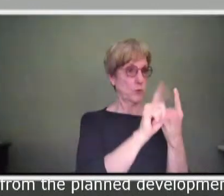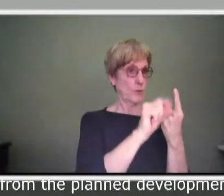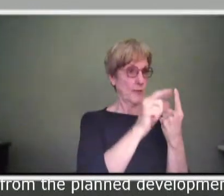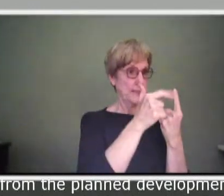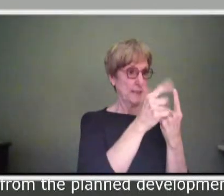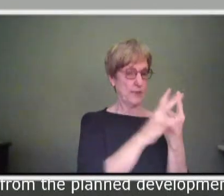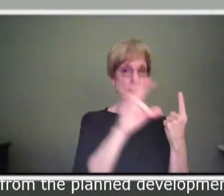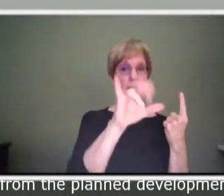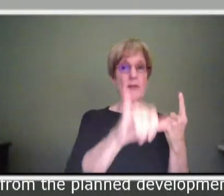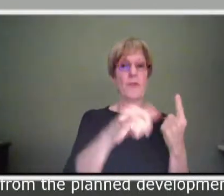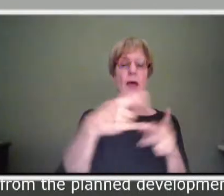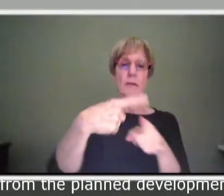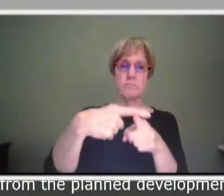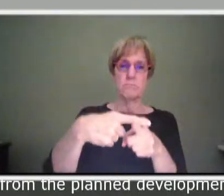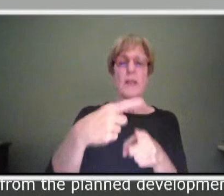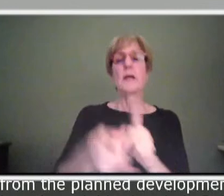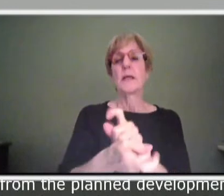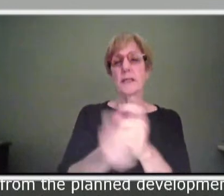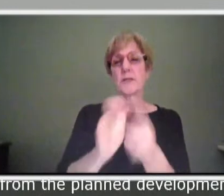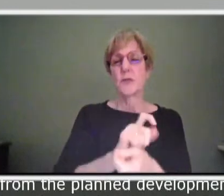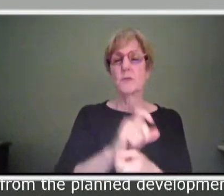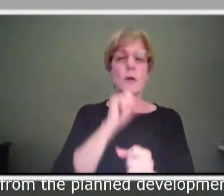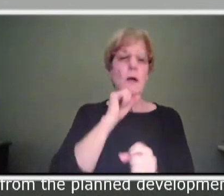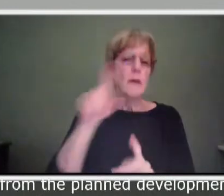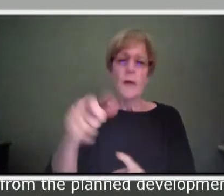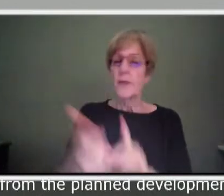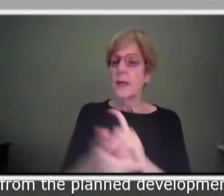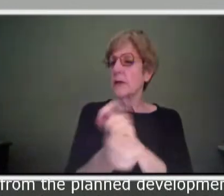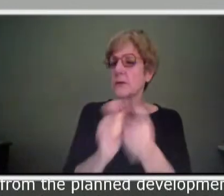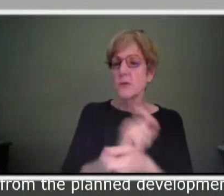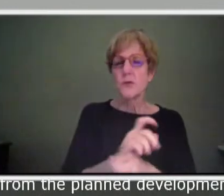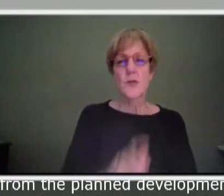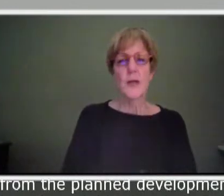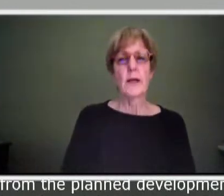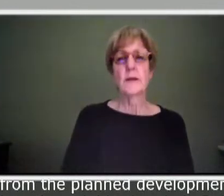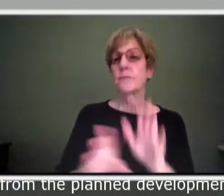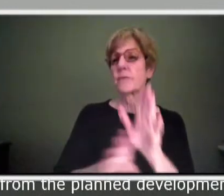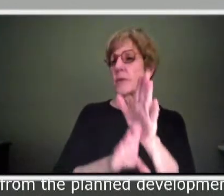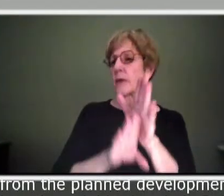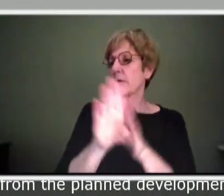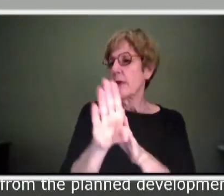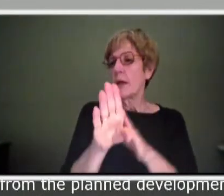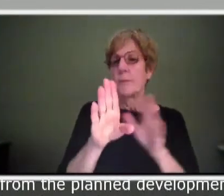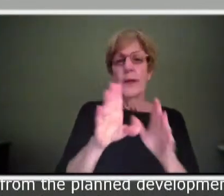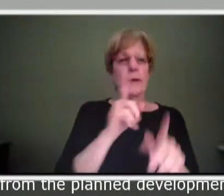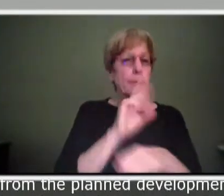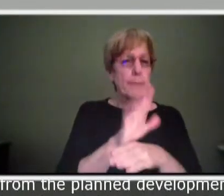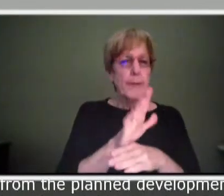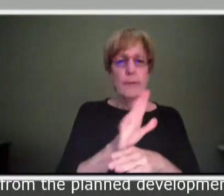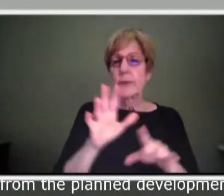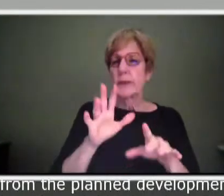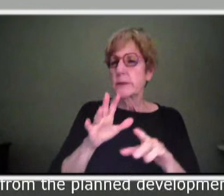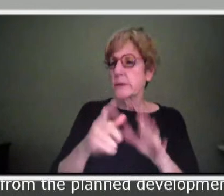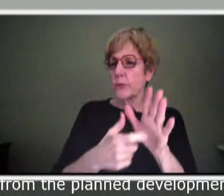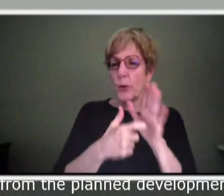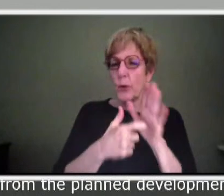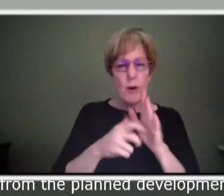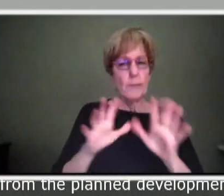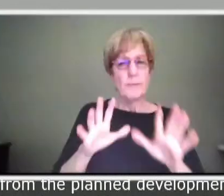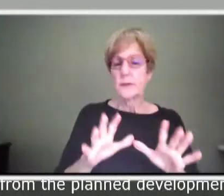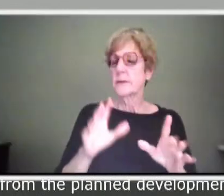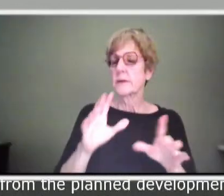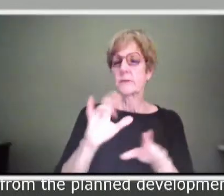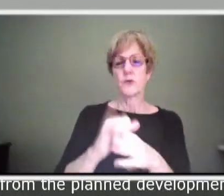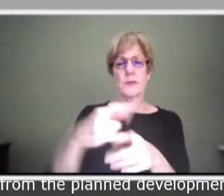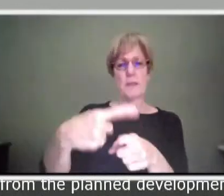other entitlement requests have changed. None of the other development standards or commitments have changed. It's just this